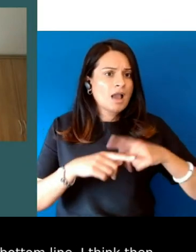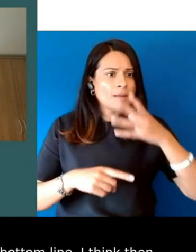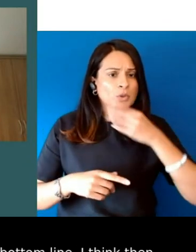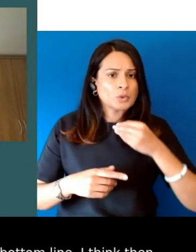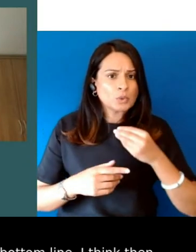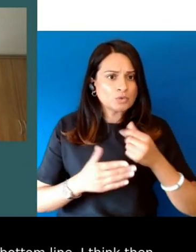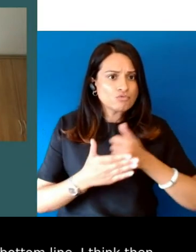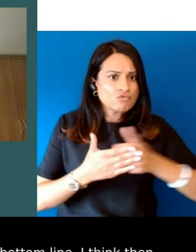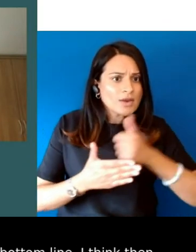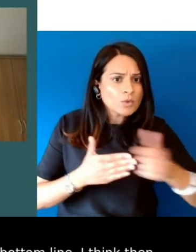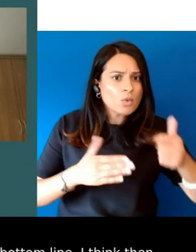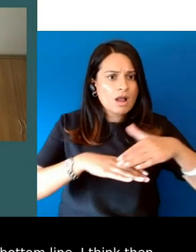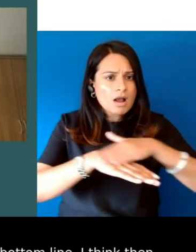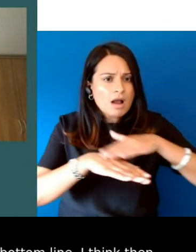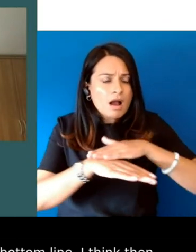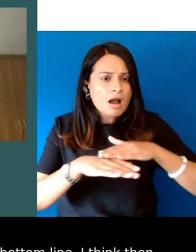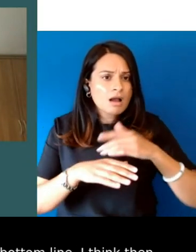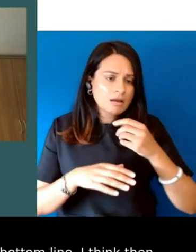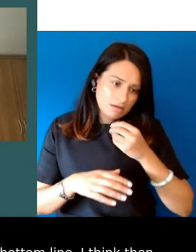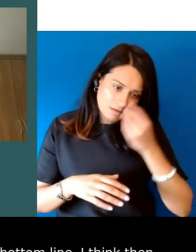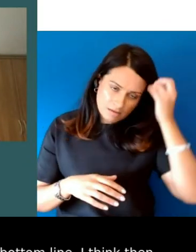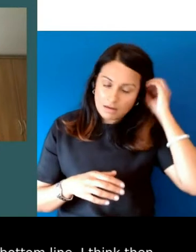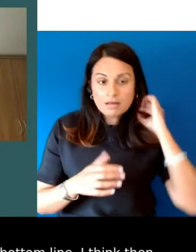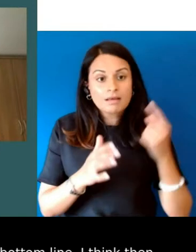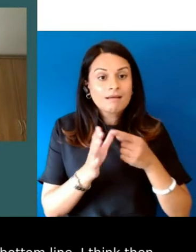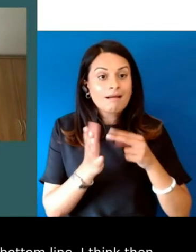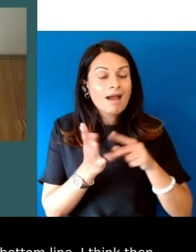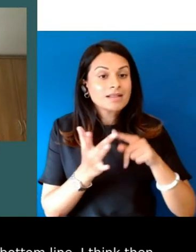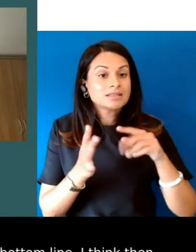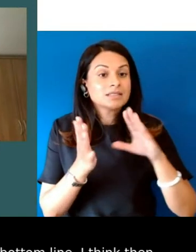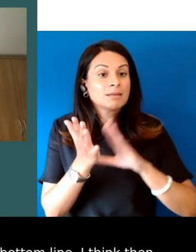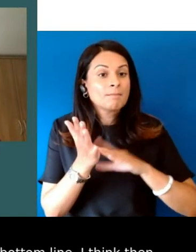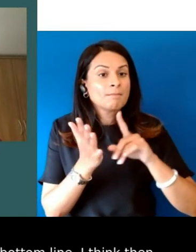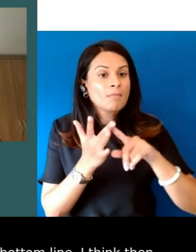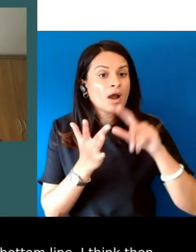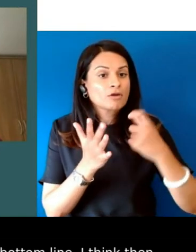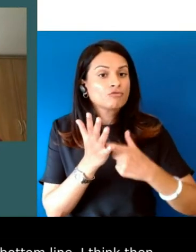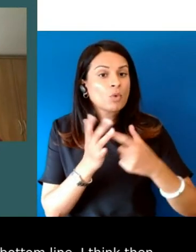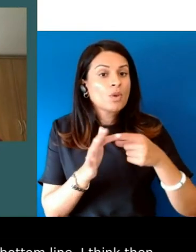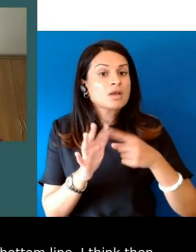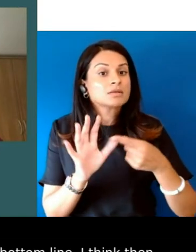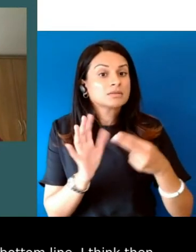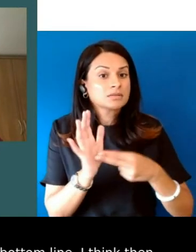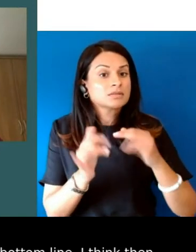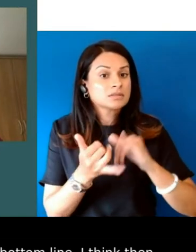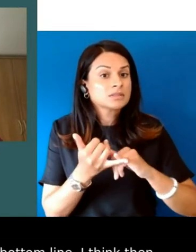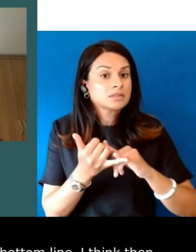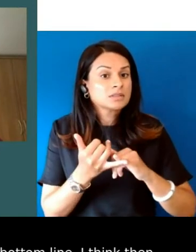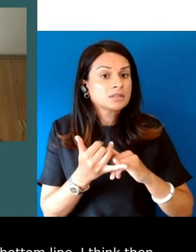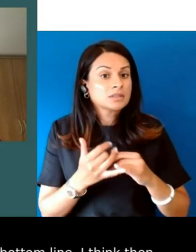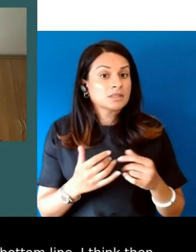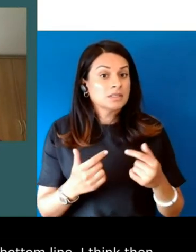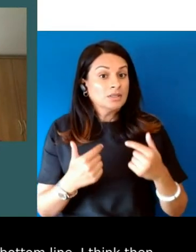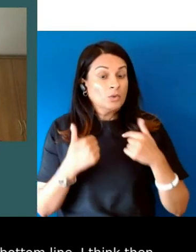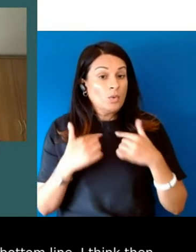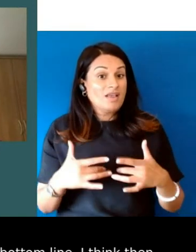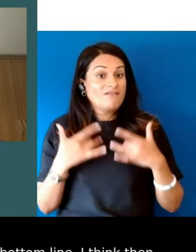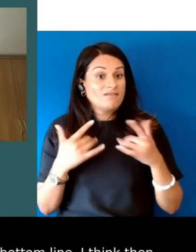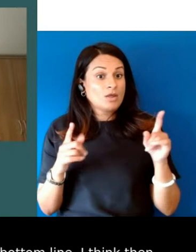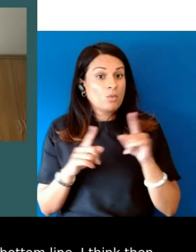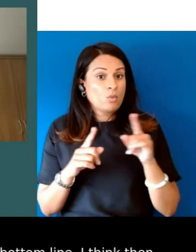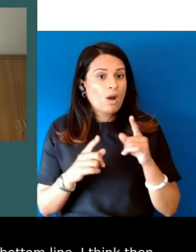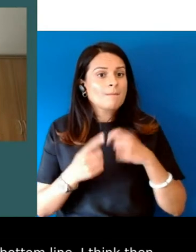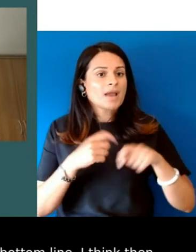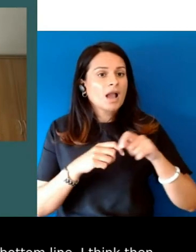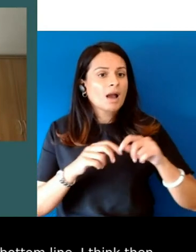and antimicrobials mixed up but i also you know there's a feeling that it's it's all diluted but also the